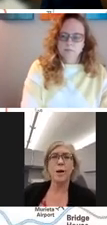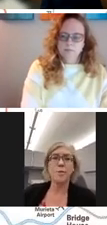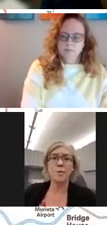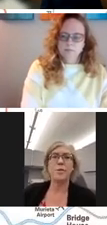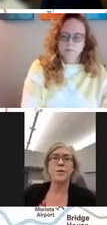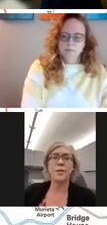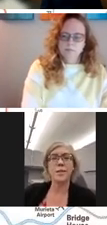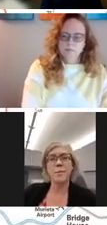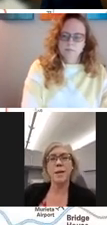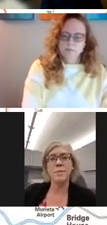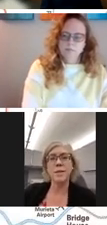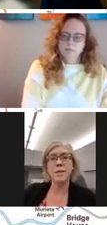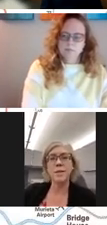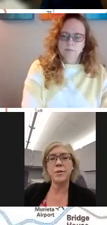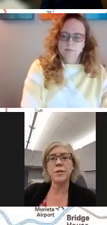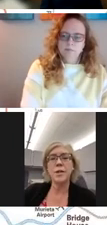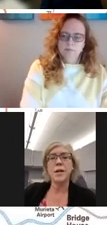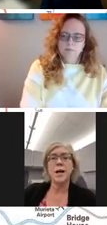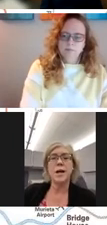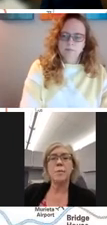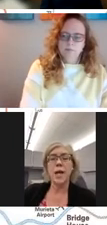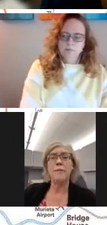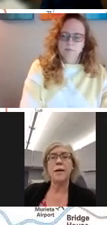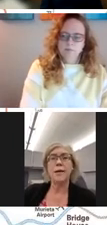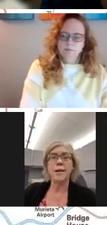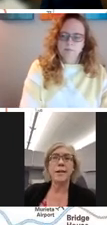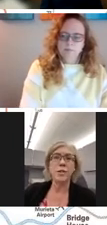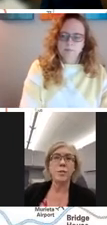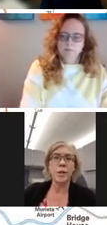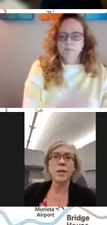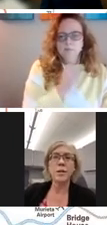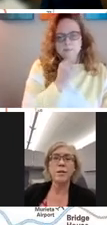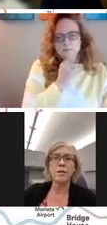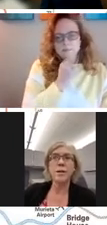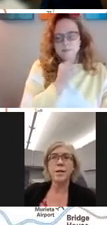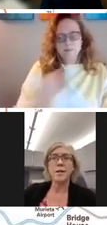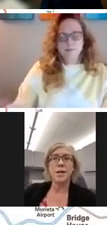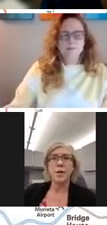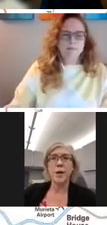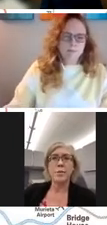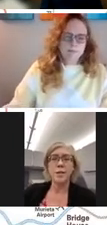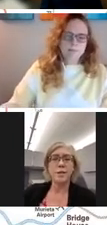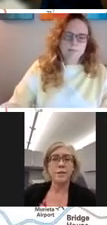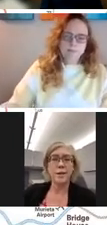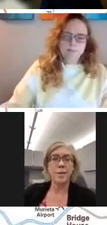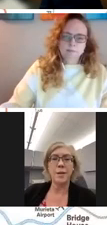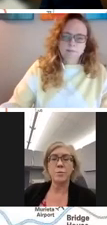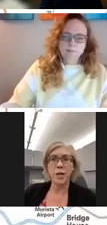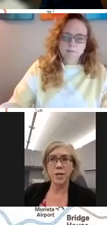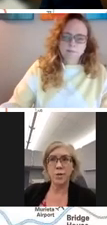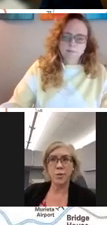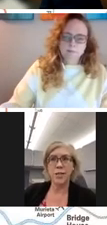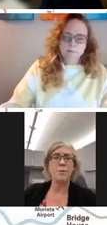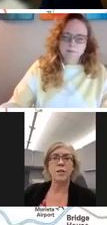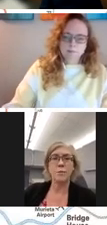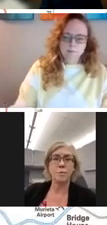those wraparound services to make them successful. We have a lot of connections with our housing, and I'm